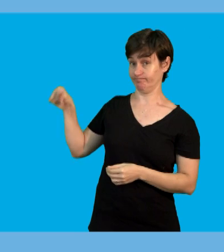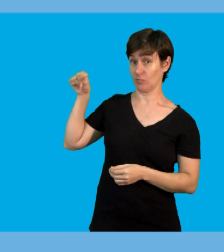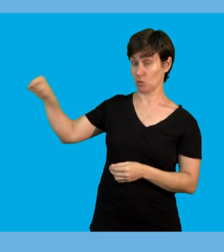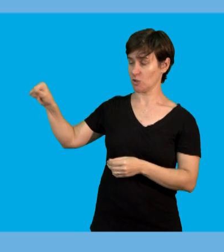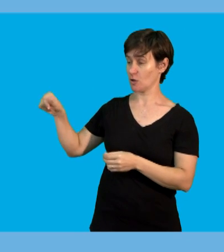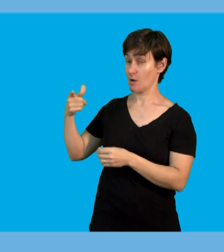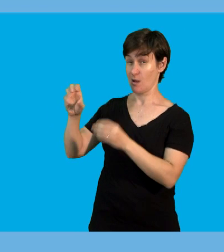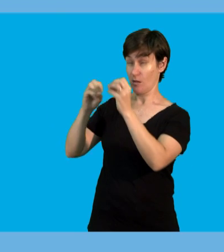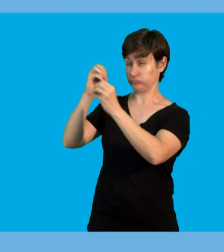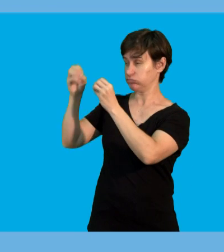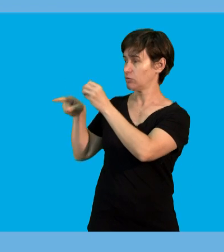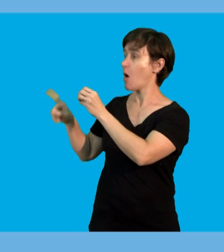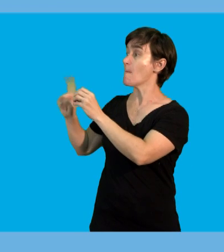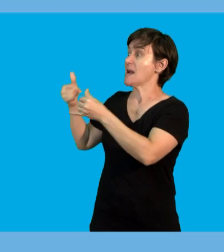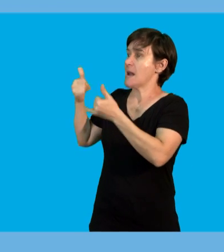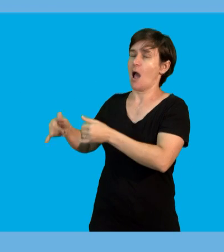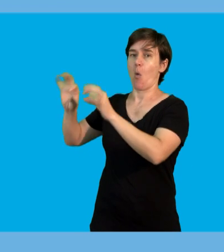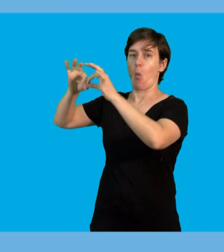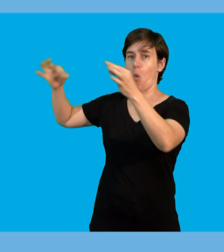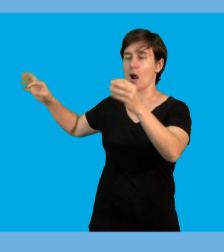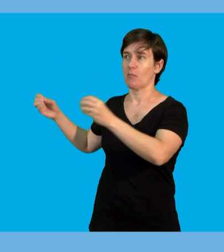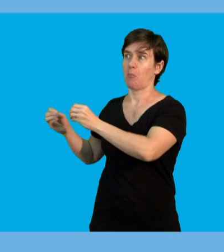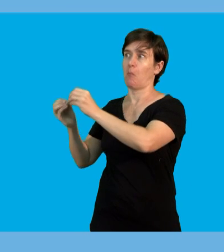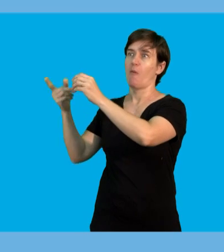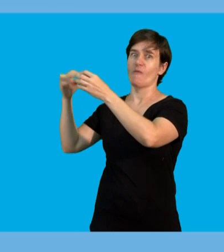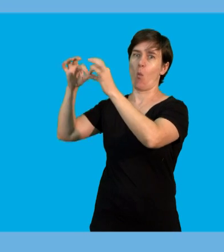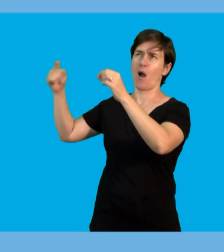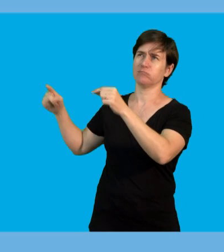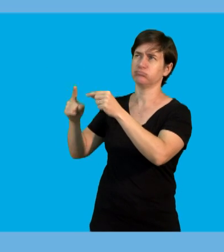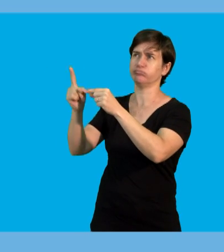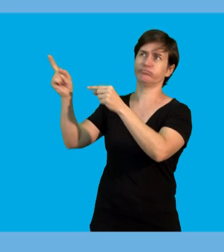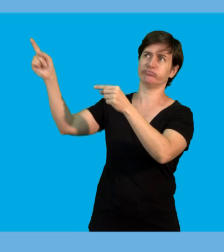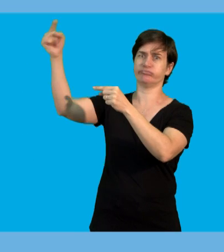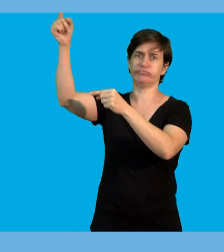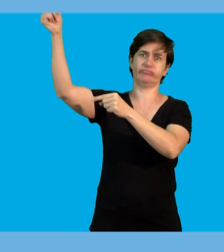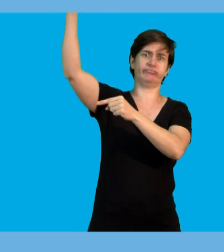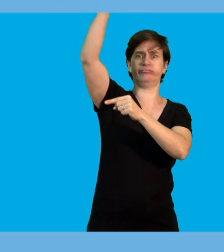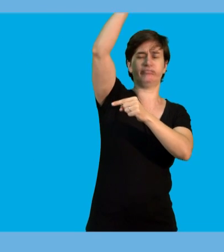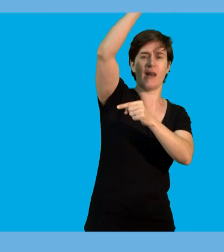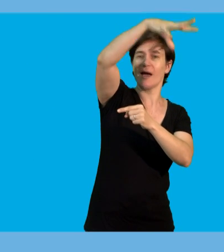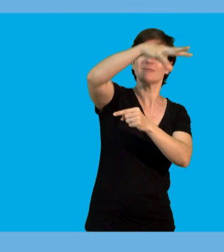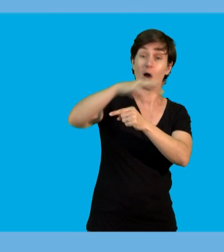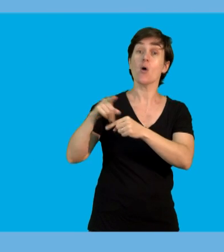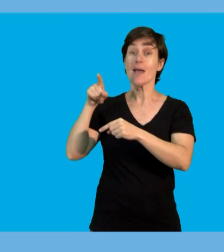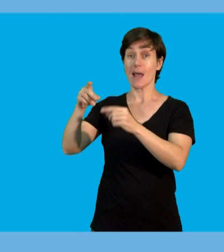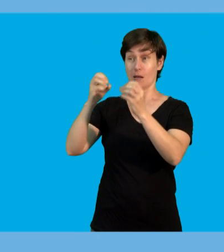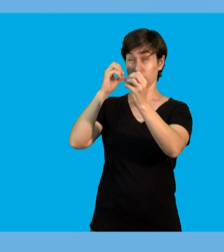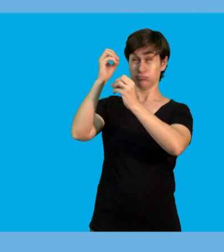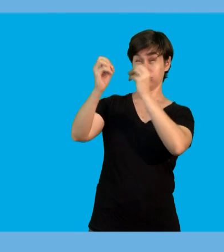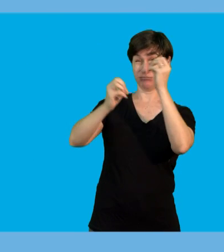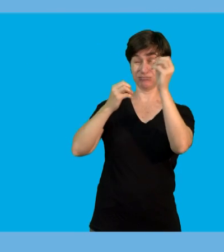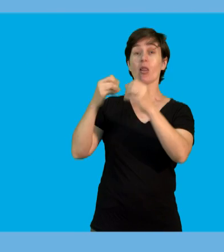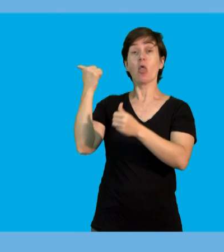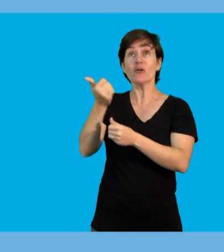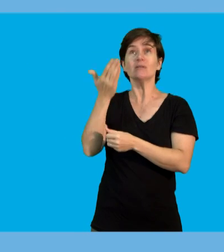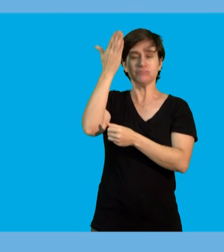the socket there, the electrons will start now to move from the socket, run all the way to the light bulb. Already